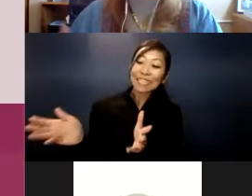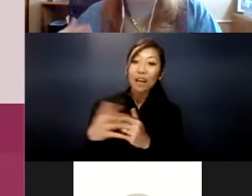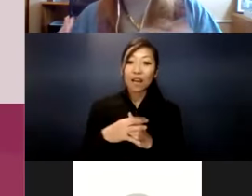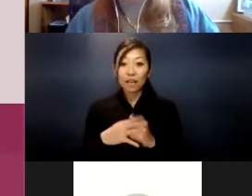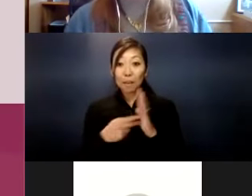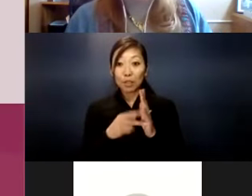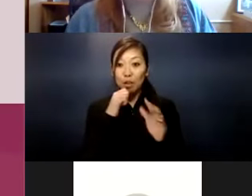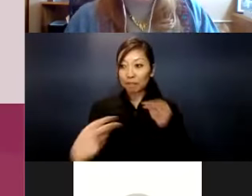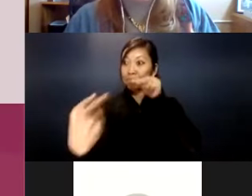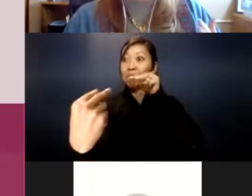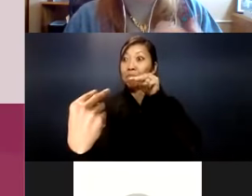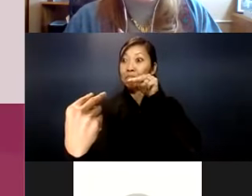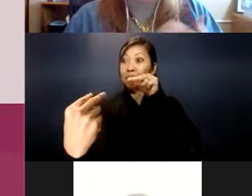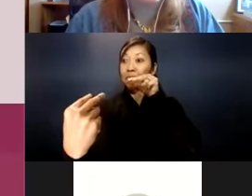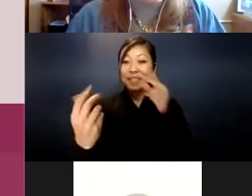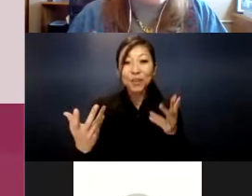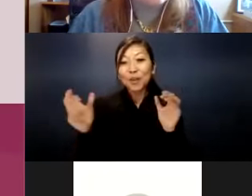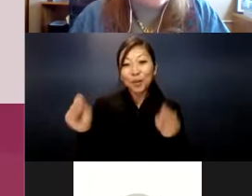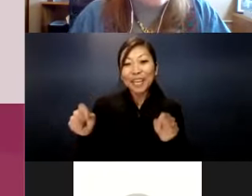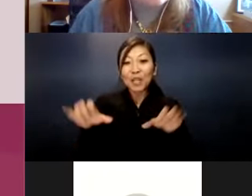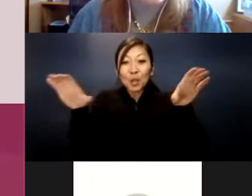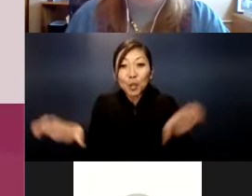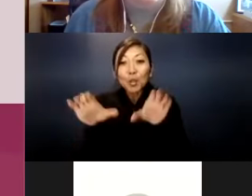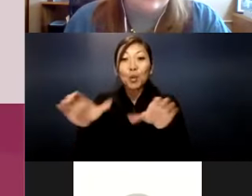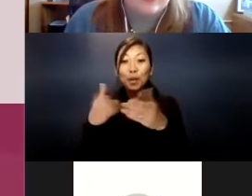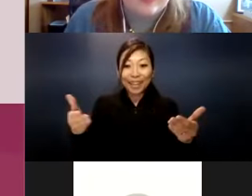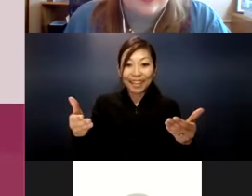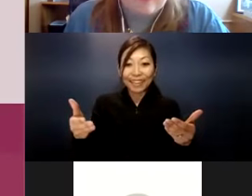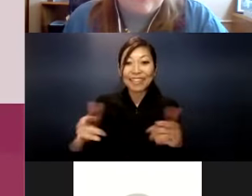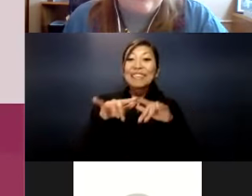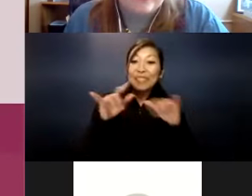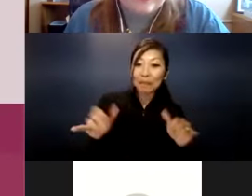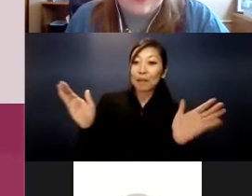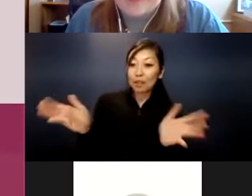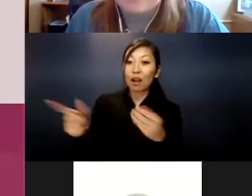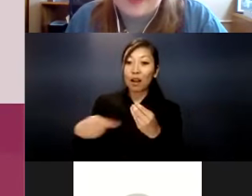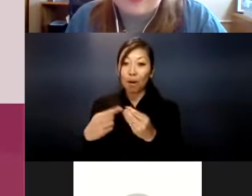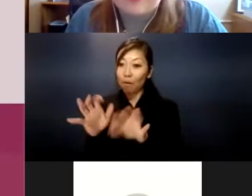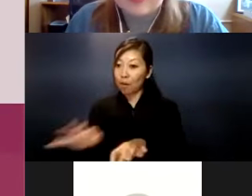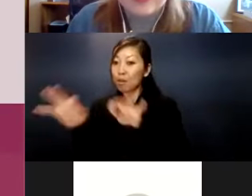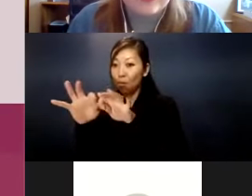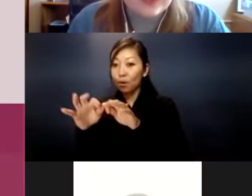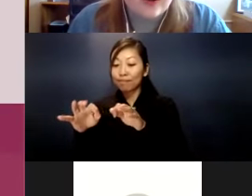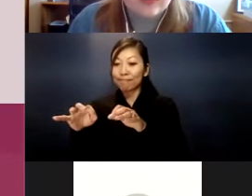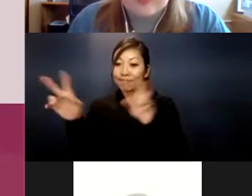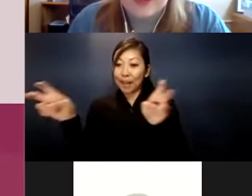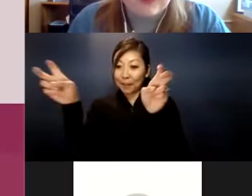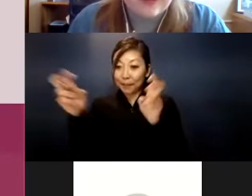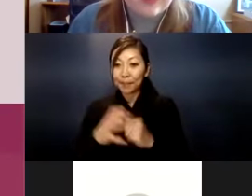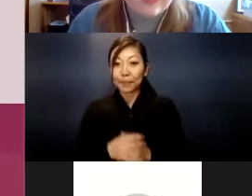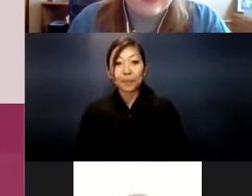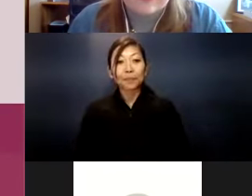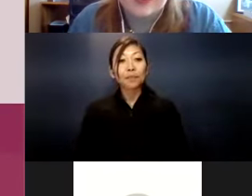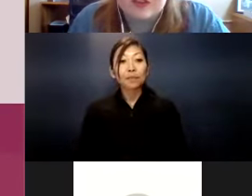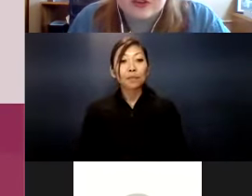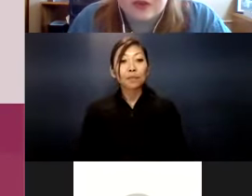can kind of like talk about it while doing your own stuff. Um, and then you can also find